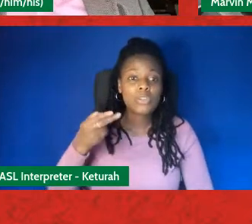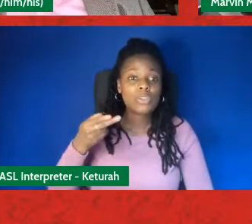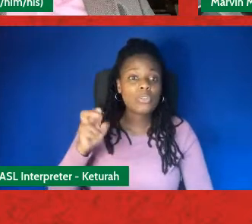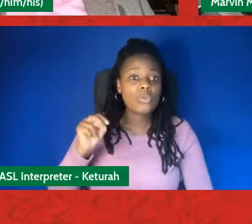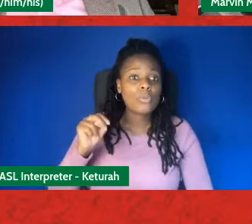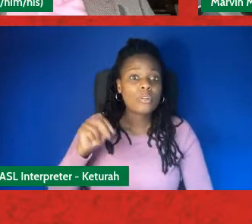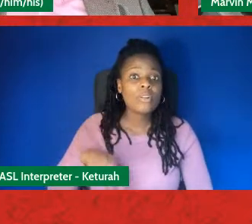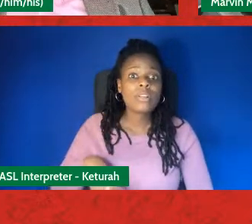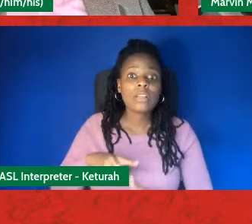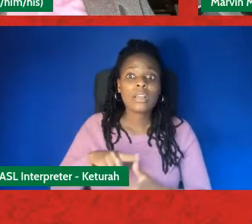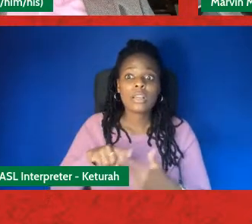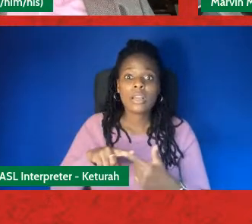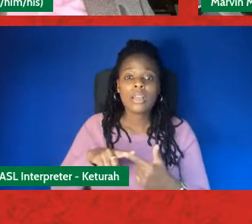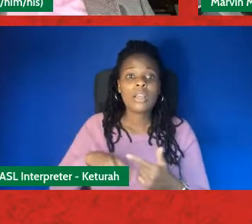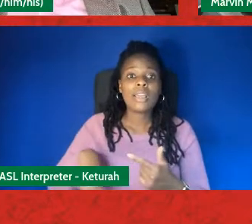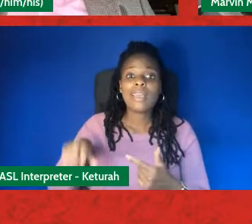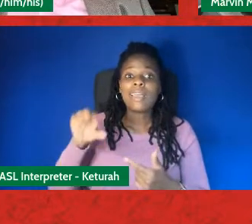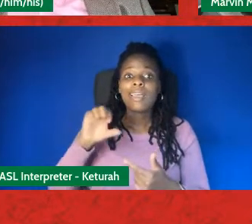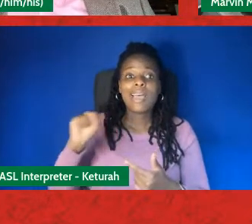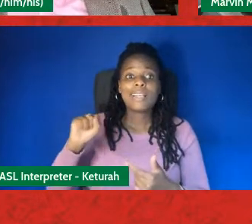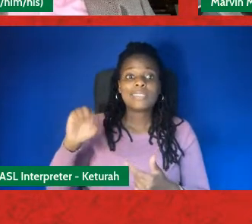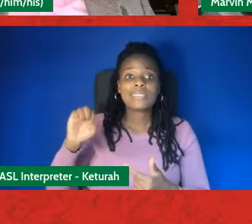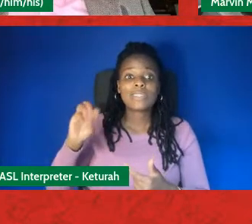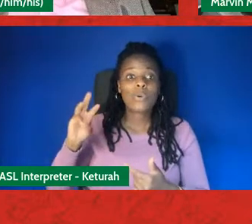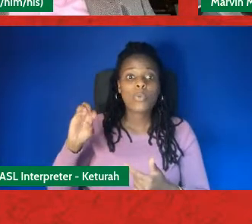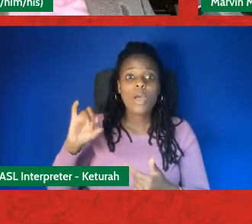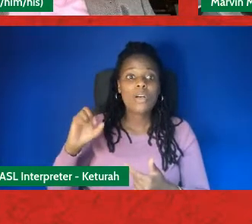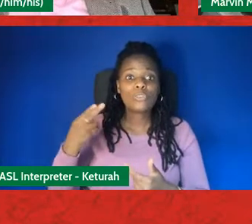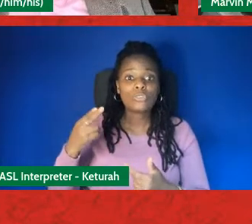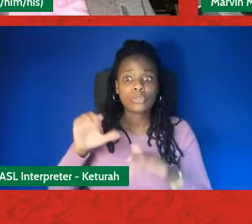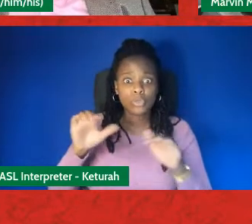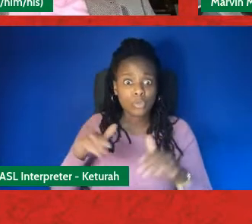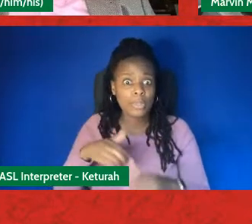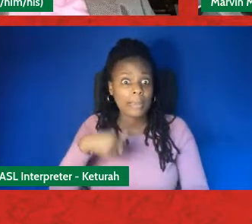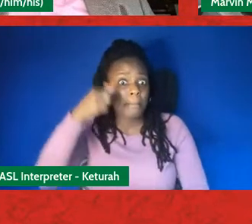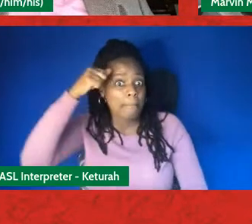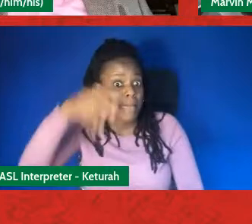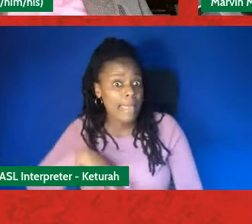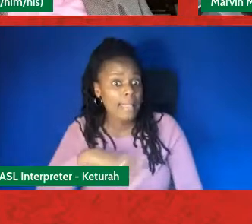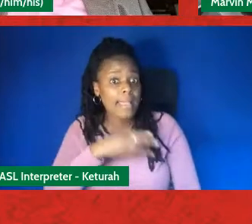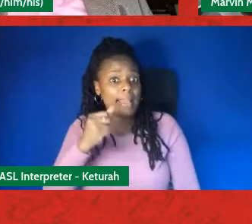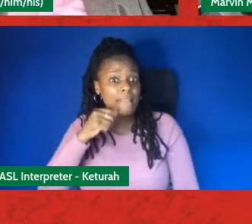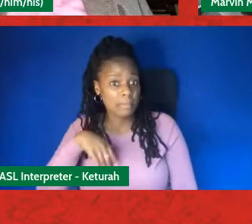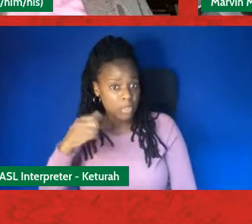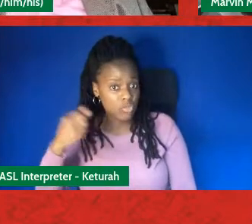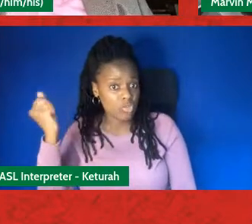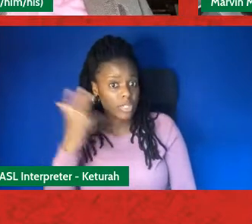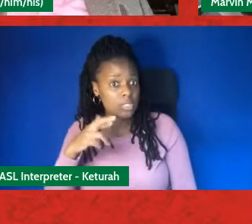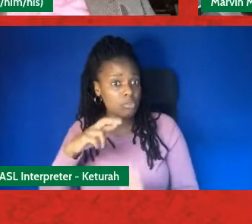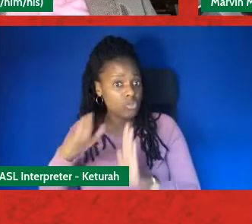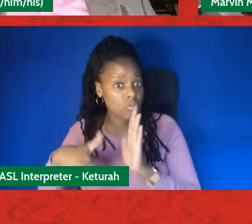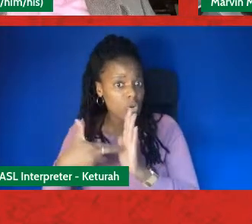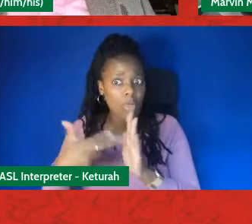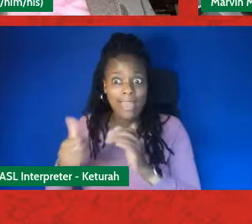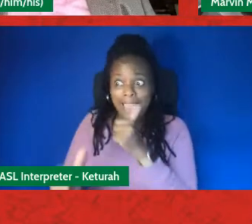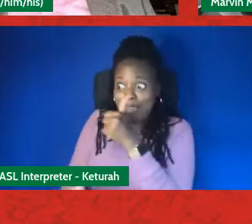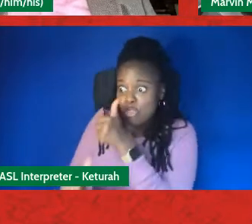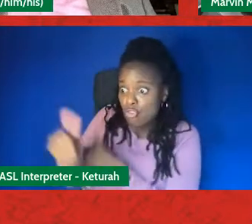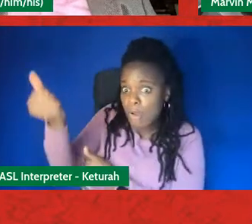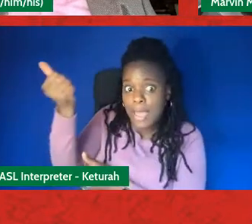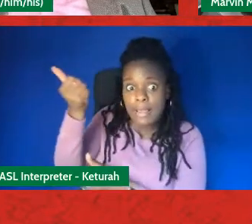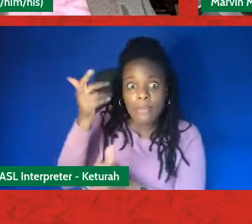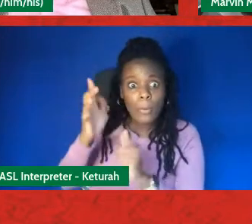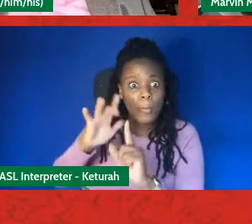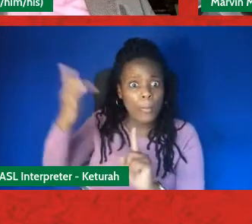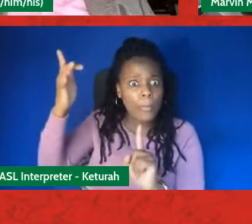an artist like Miss S. Welsh, doing both male and female Shakespeare roles. The threat of that type of excellence, Manuel